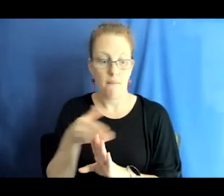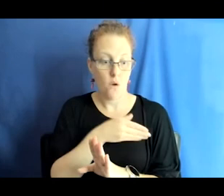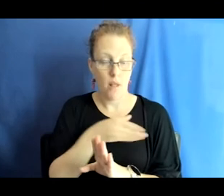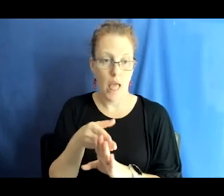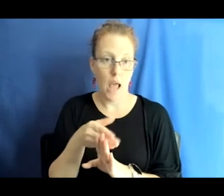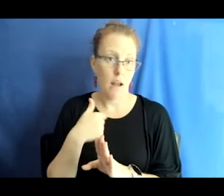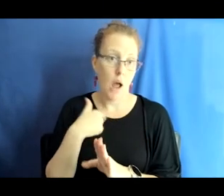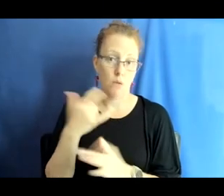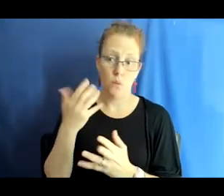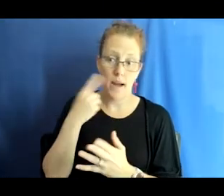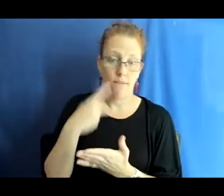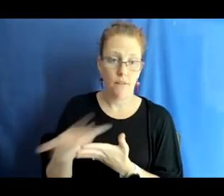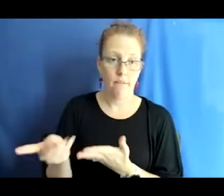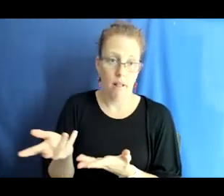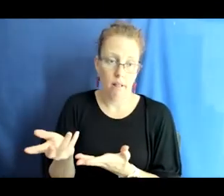big rejection. Really.